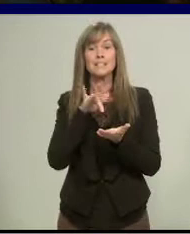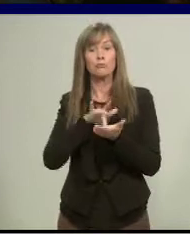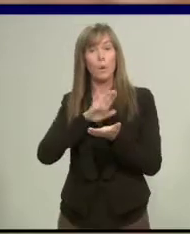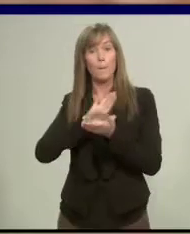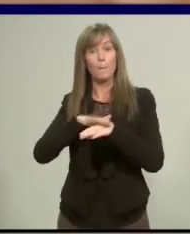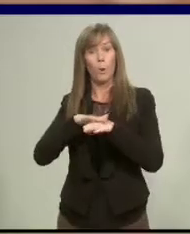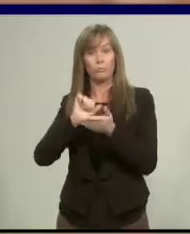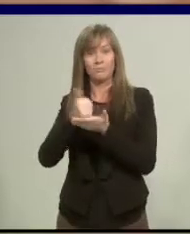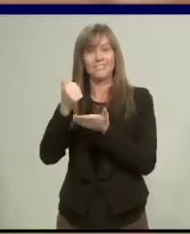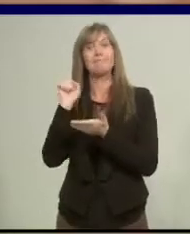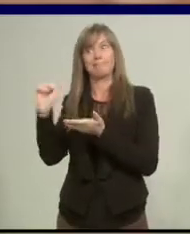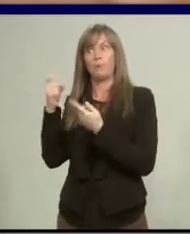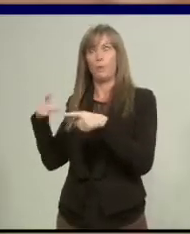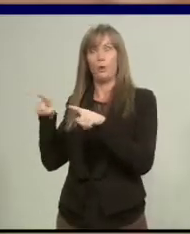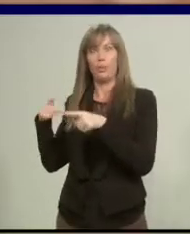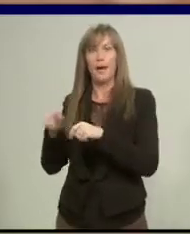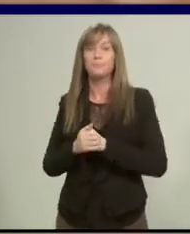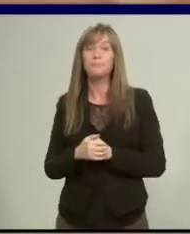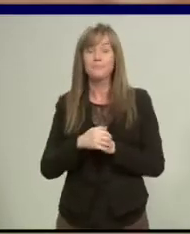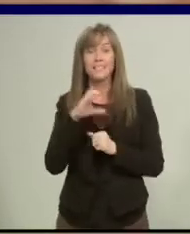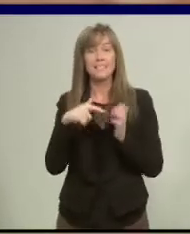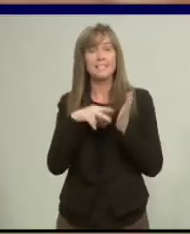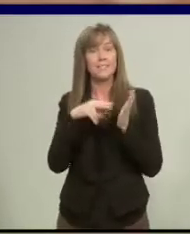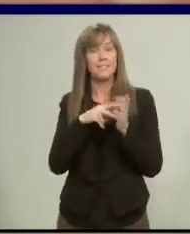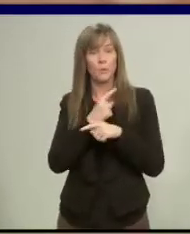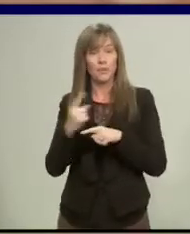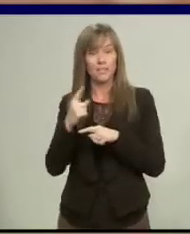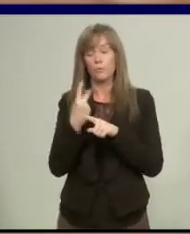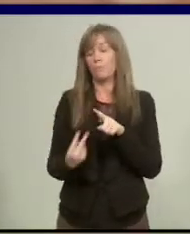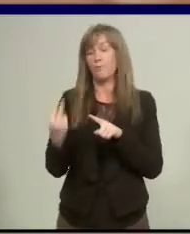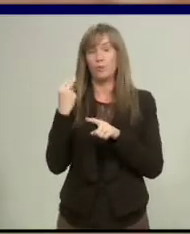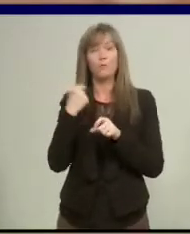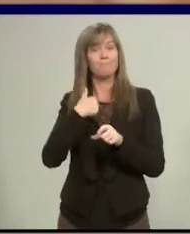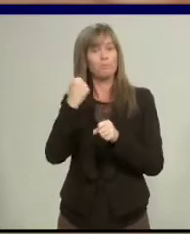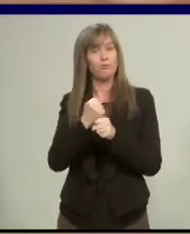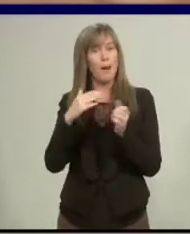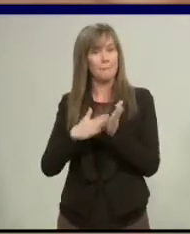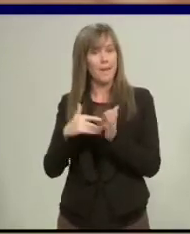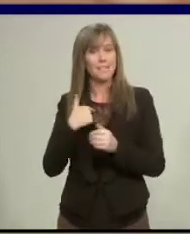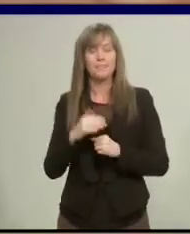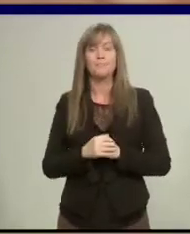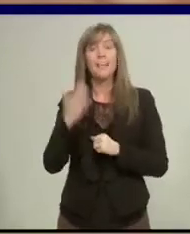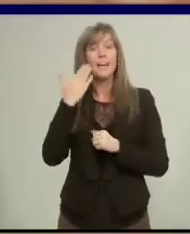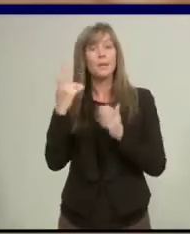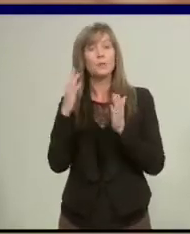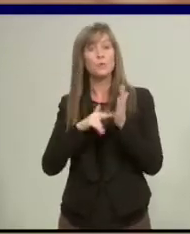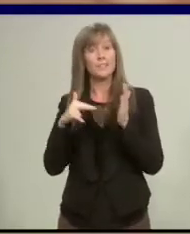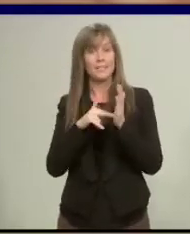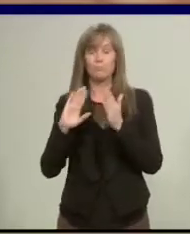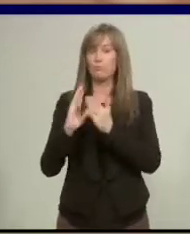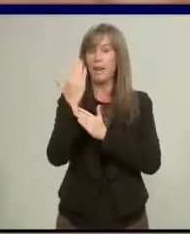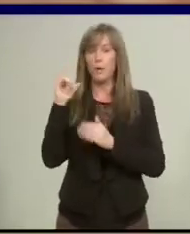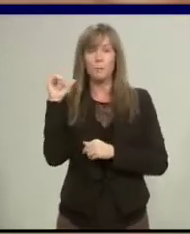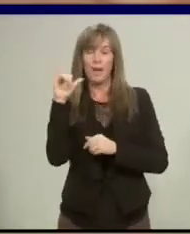birthday. This is CTV News Week in Review. I'm Grant Mangan. Air New Zealand's brand new plane flew into Christchurch